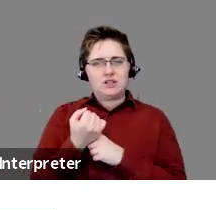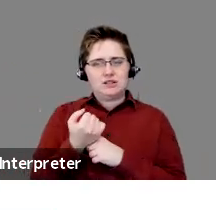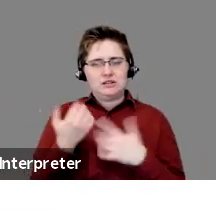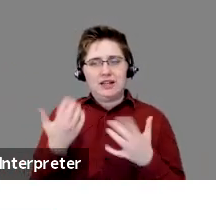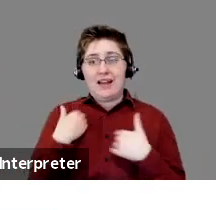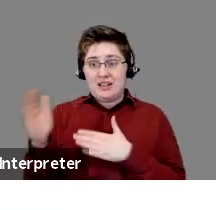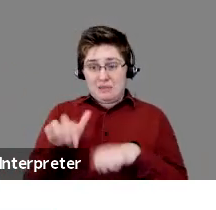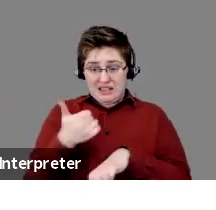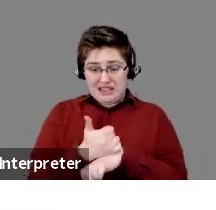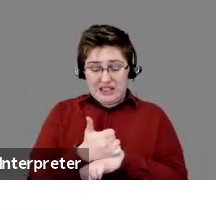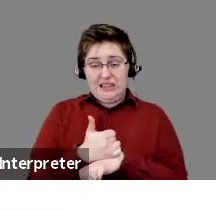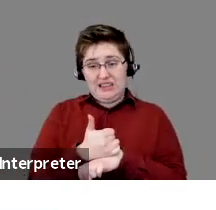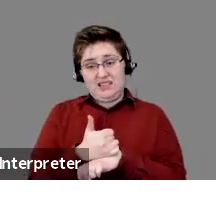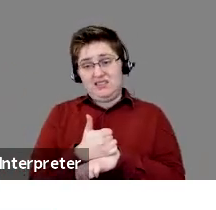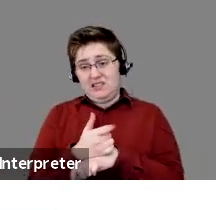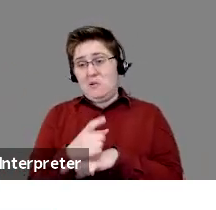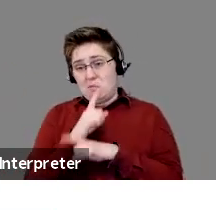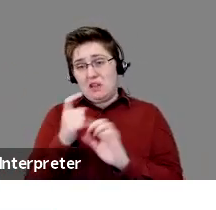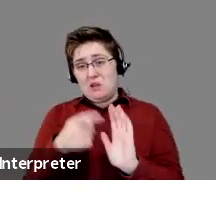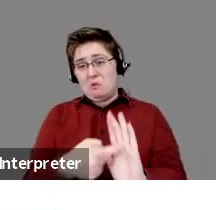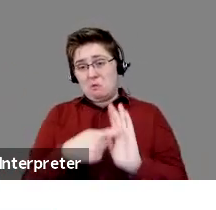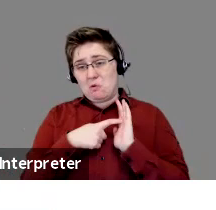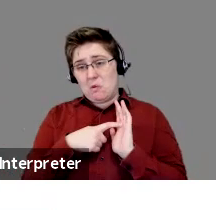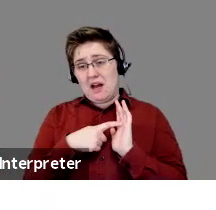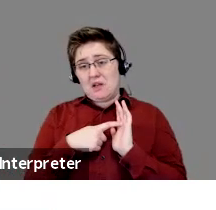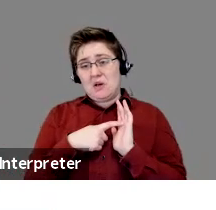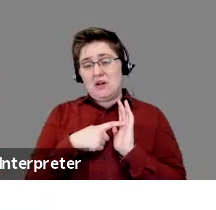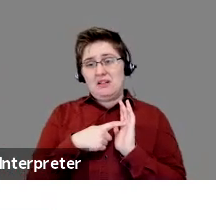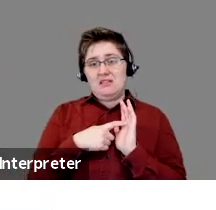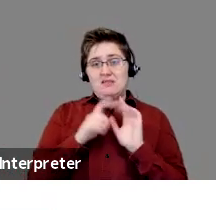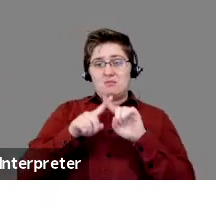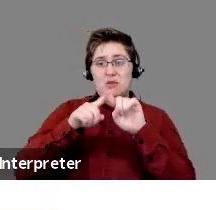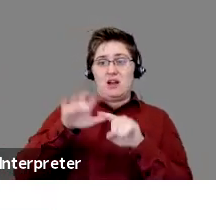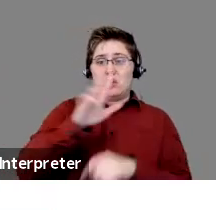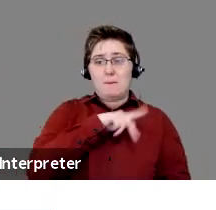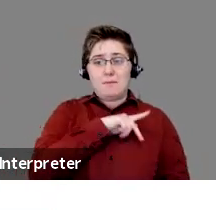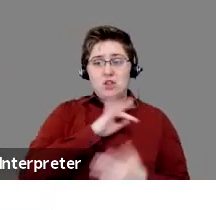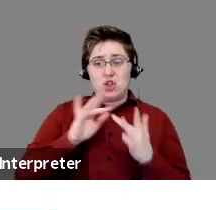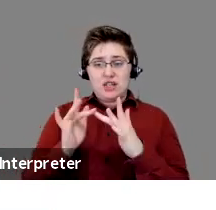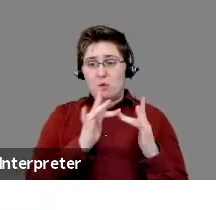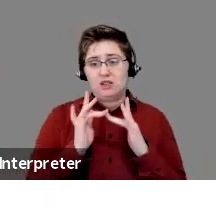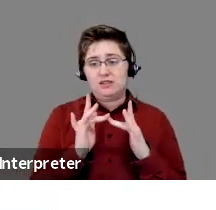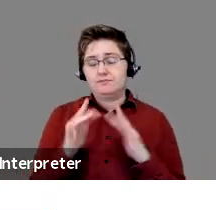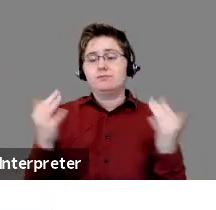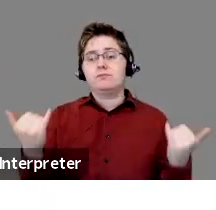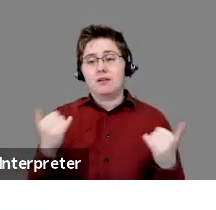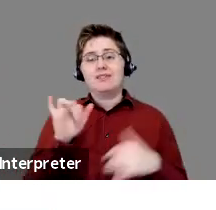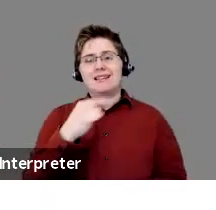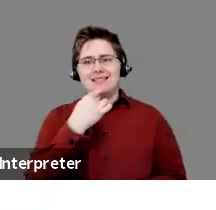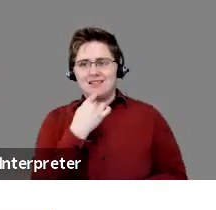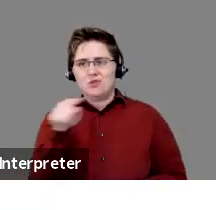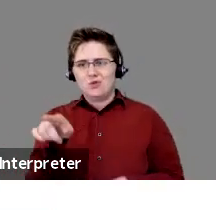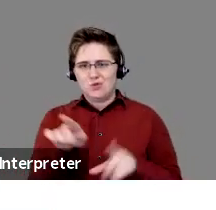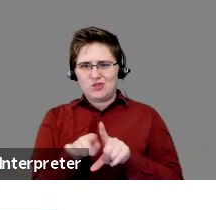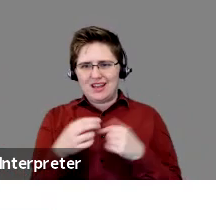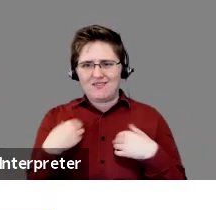has really required relying on your personal networks. That being said, you also do